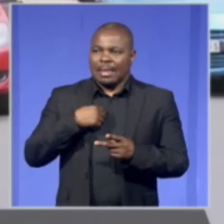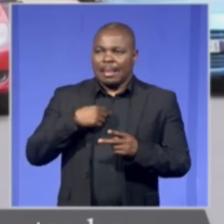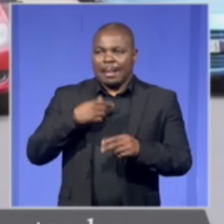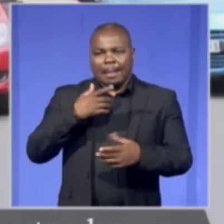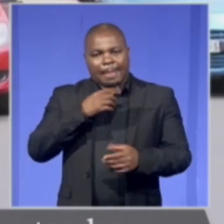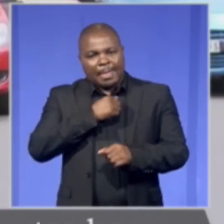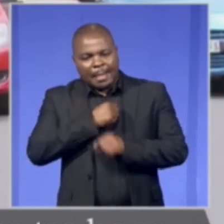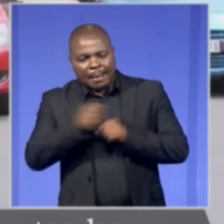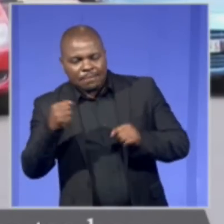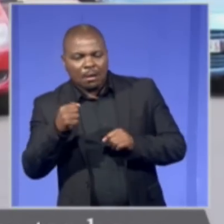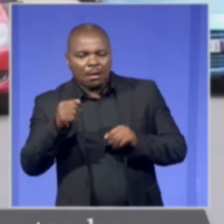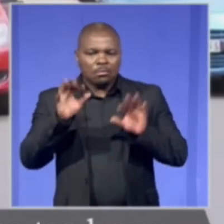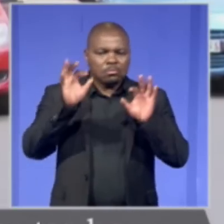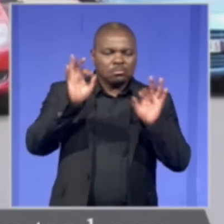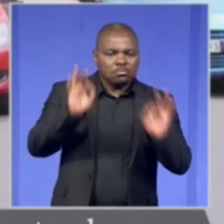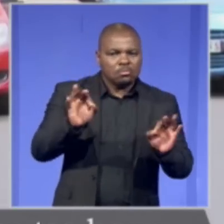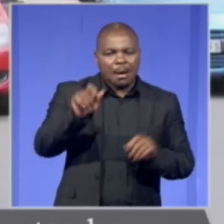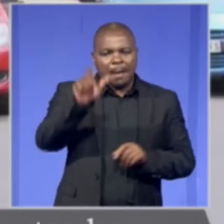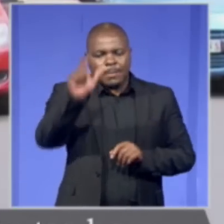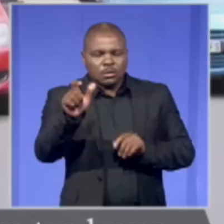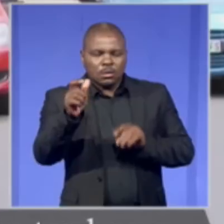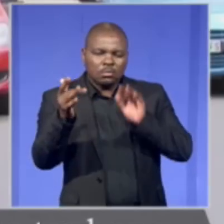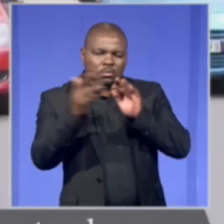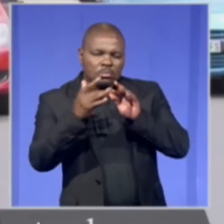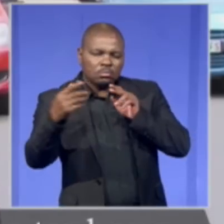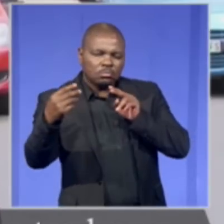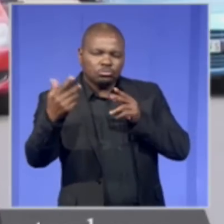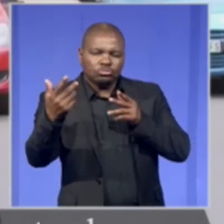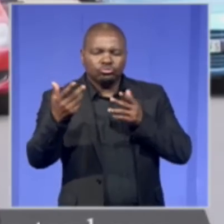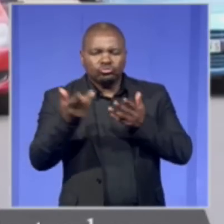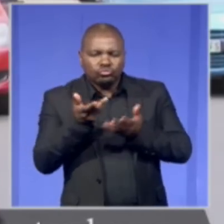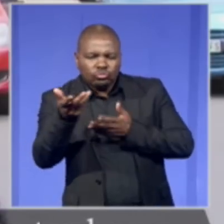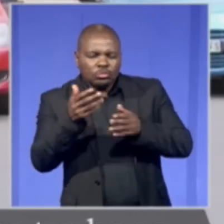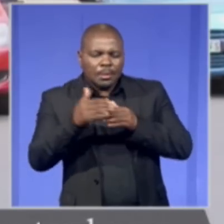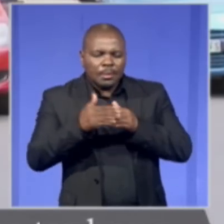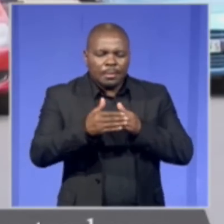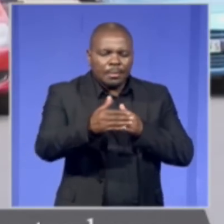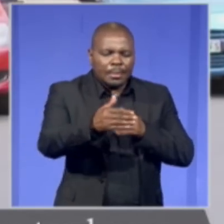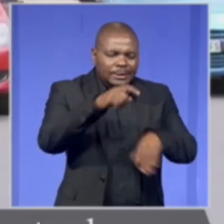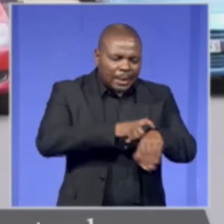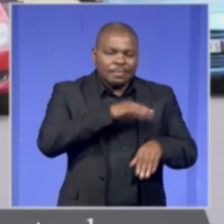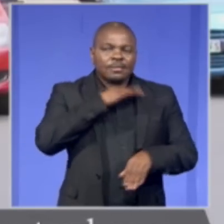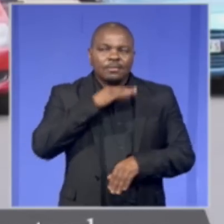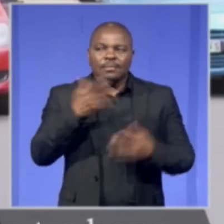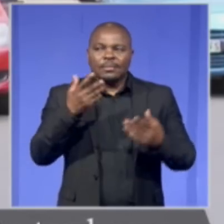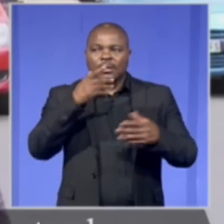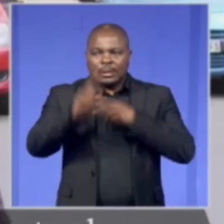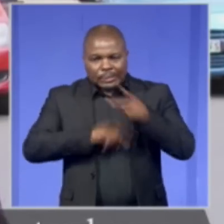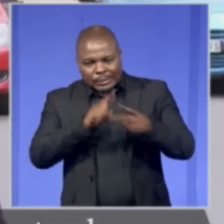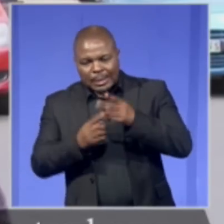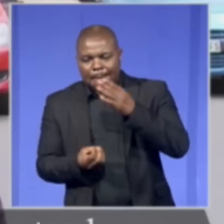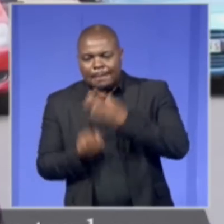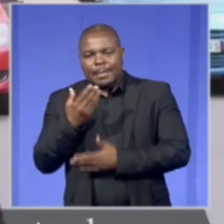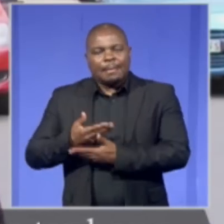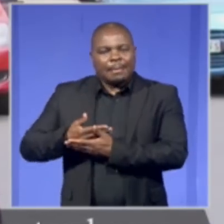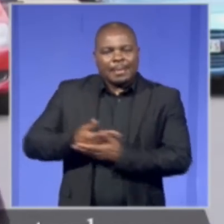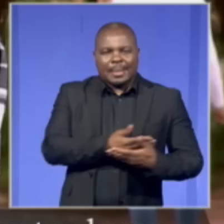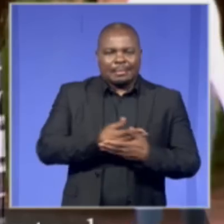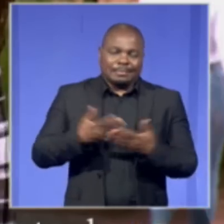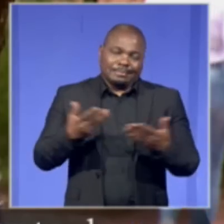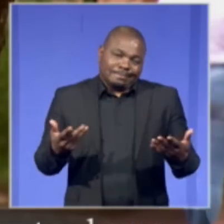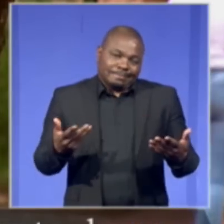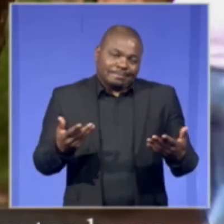sa nka nako tsebana that much and then in between that go tlhagile ngwana o monnyane but ka mo rata ke mo